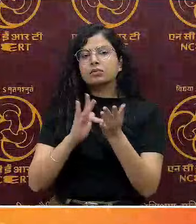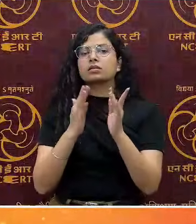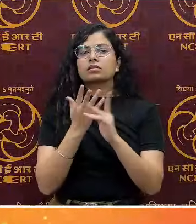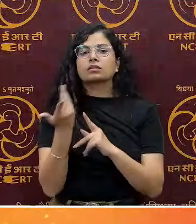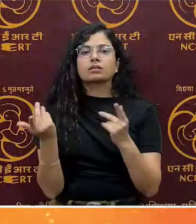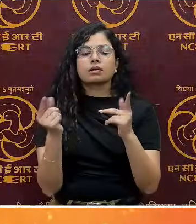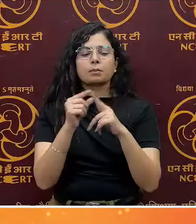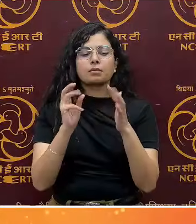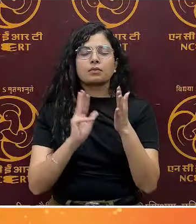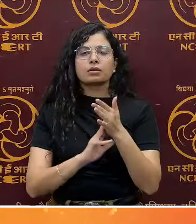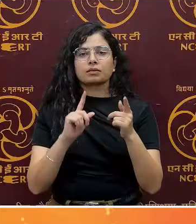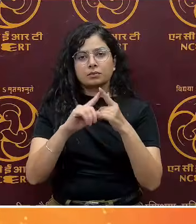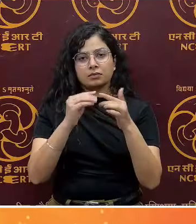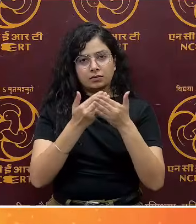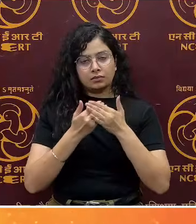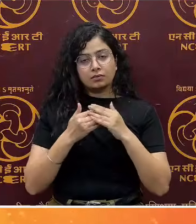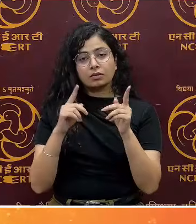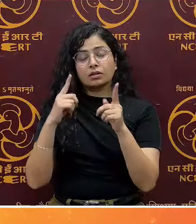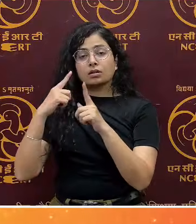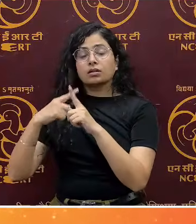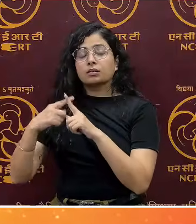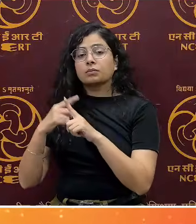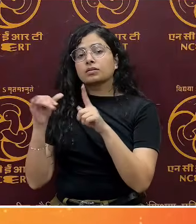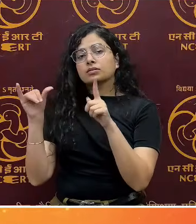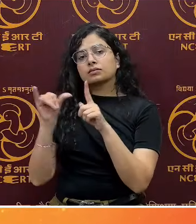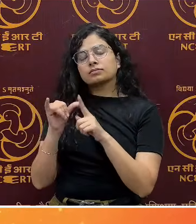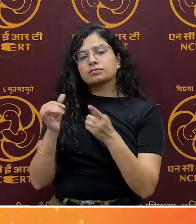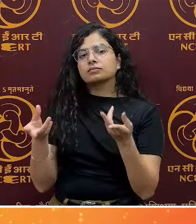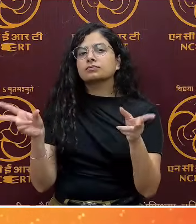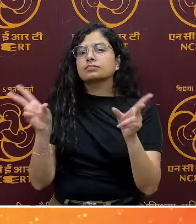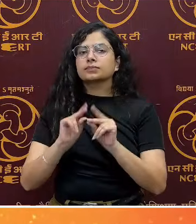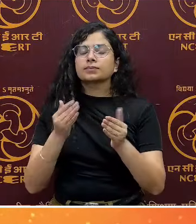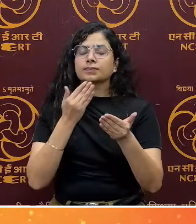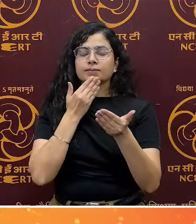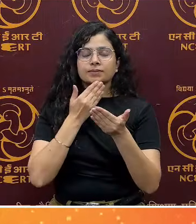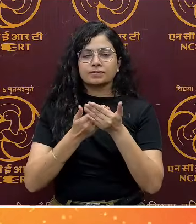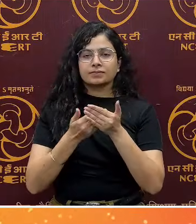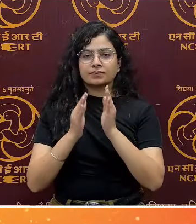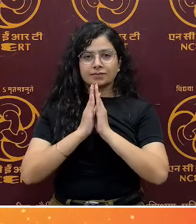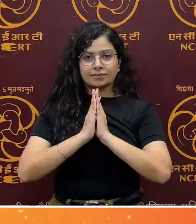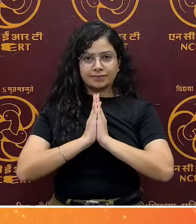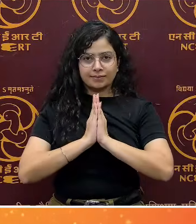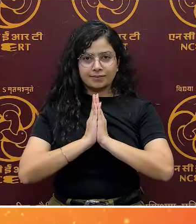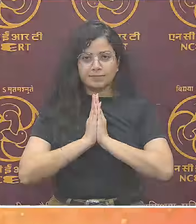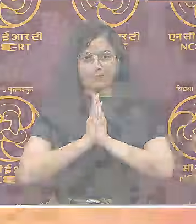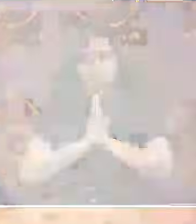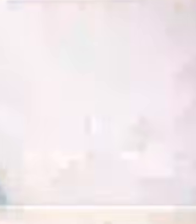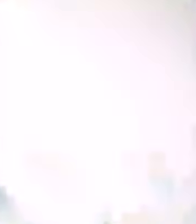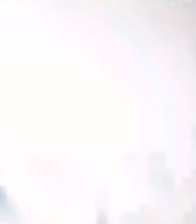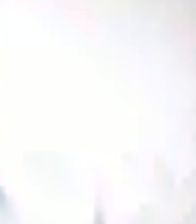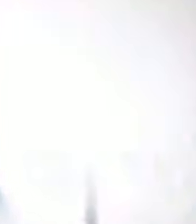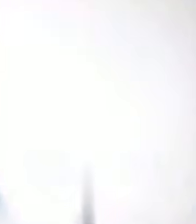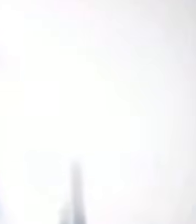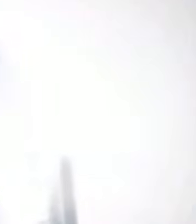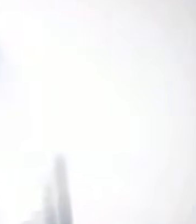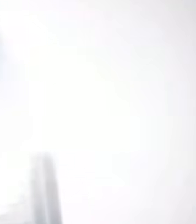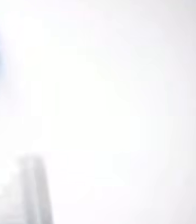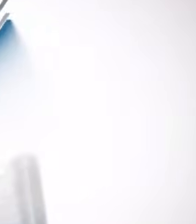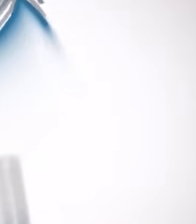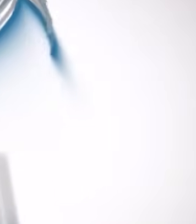eVidya channels and also on our YouTube handle. So once again, thank you and namaskar.